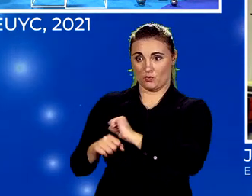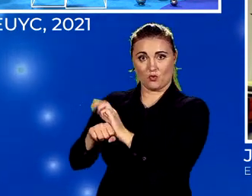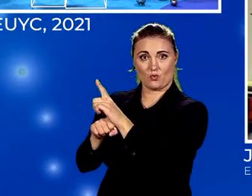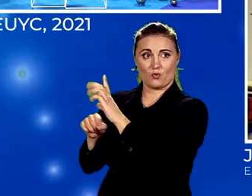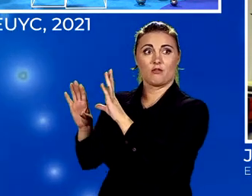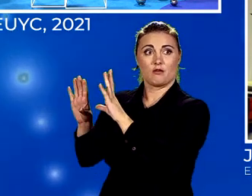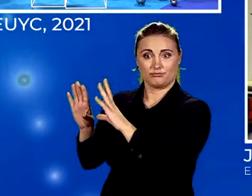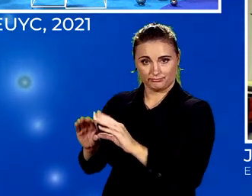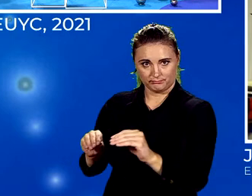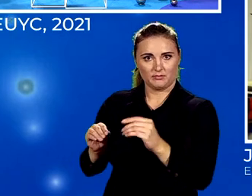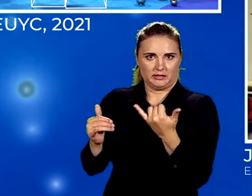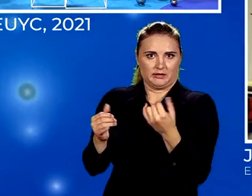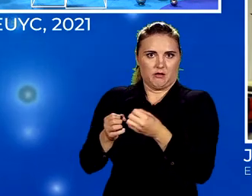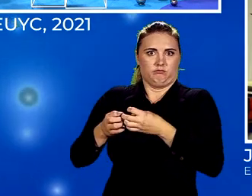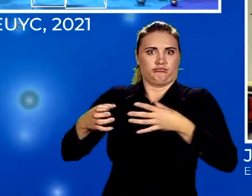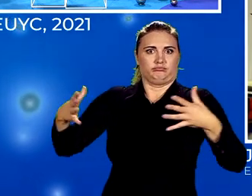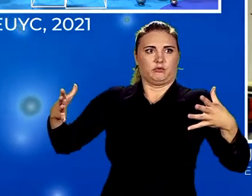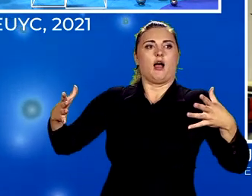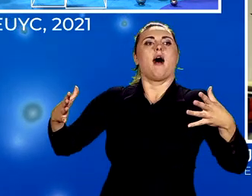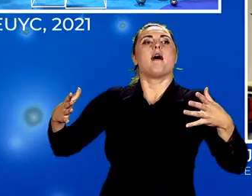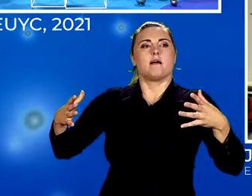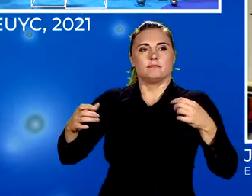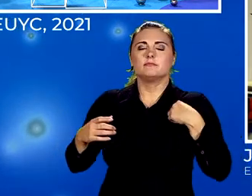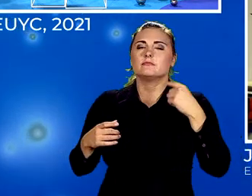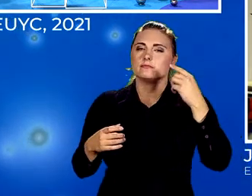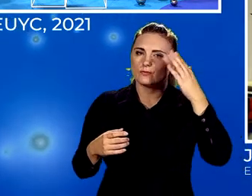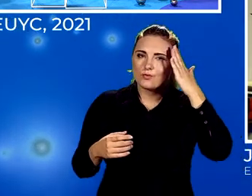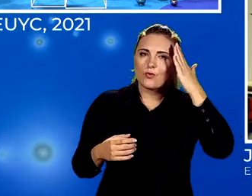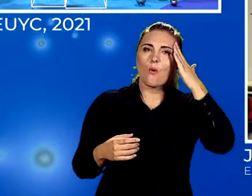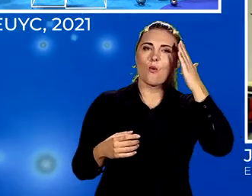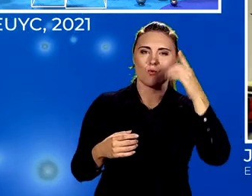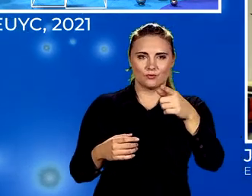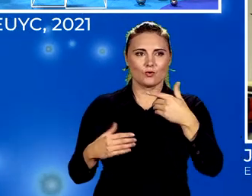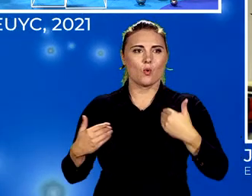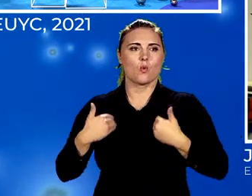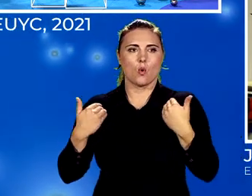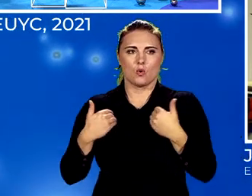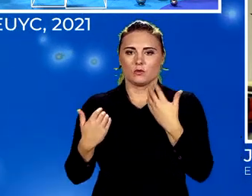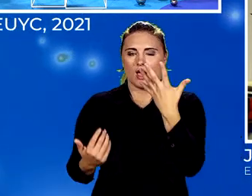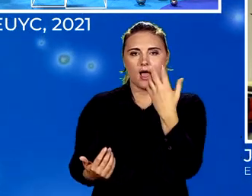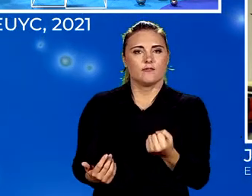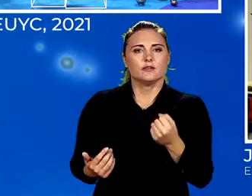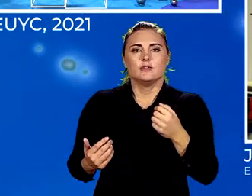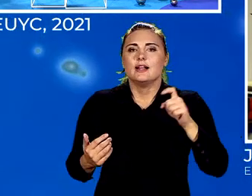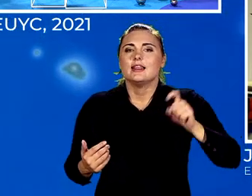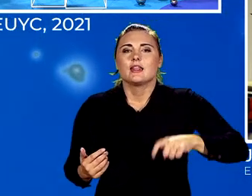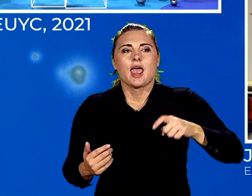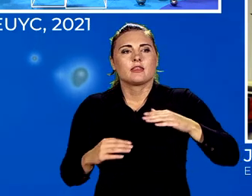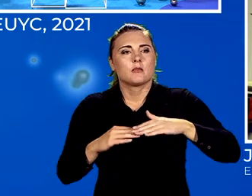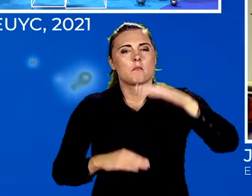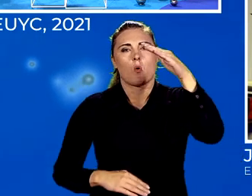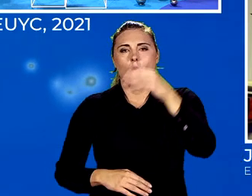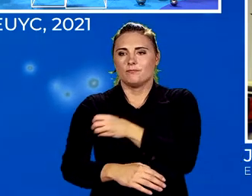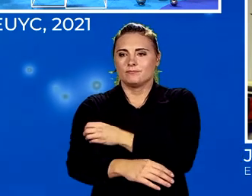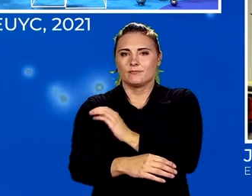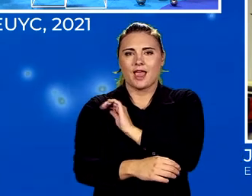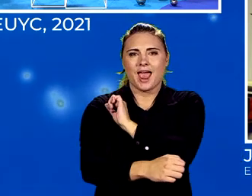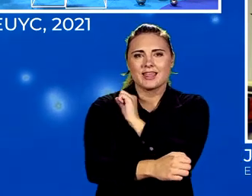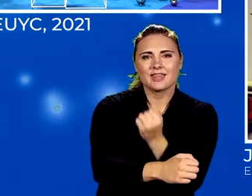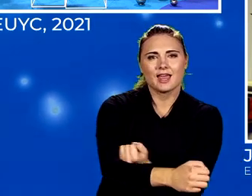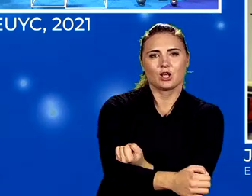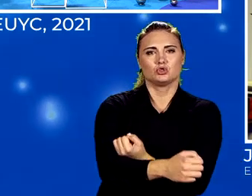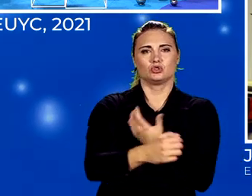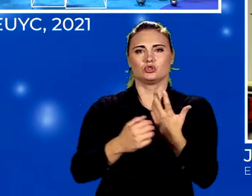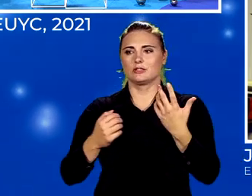that we need young people's energy and all the knowledge that you have. So, for us, what is